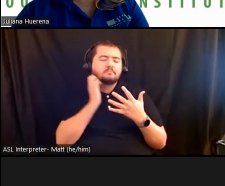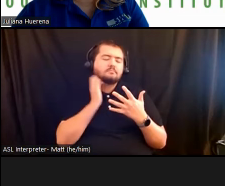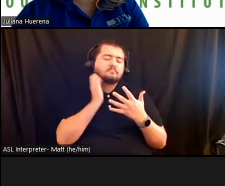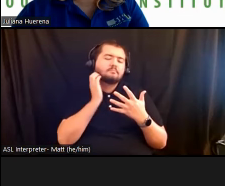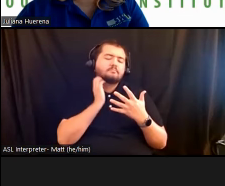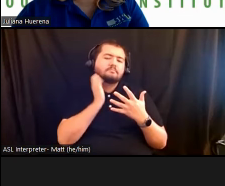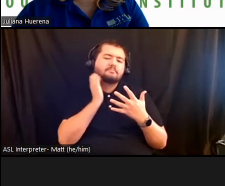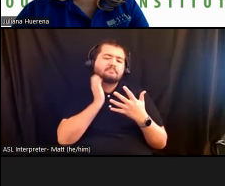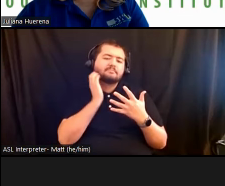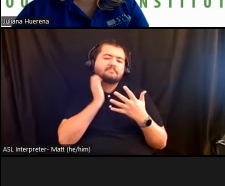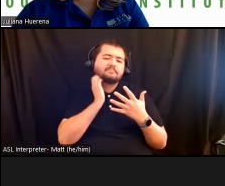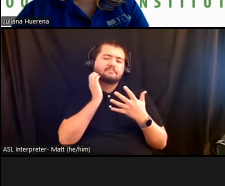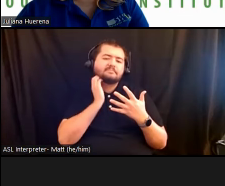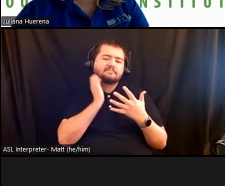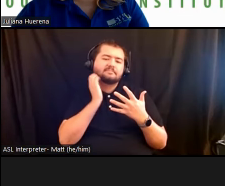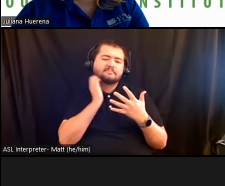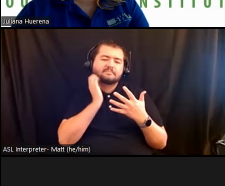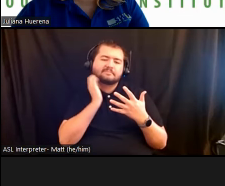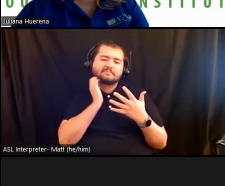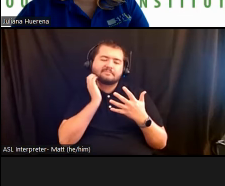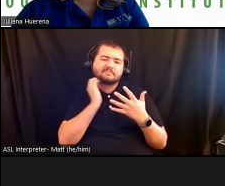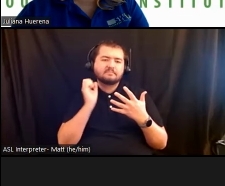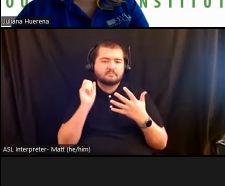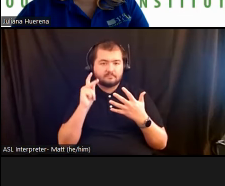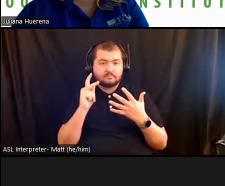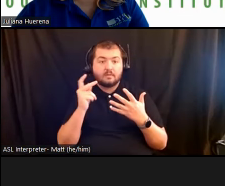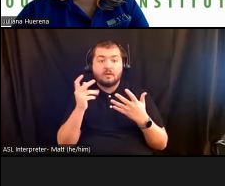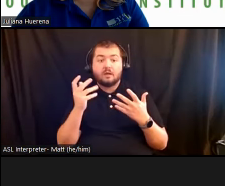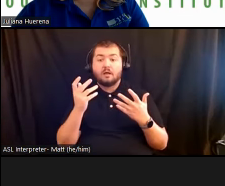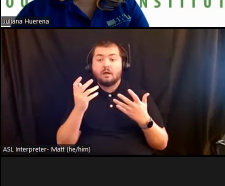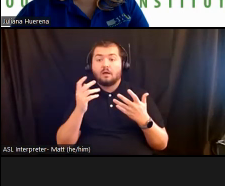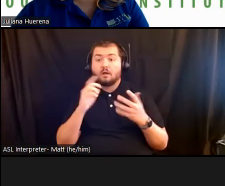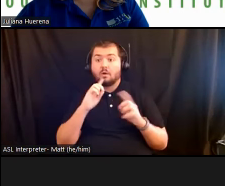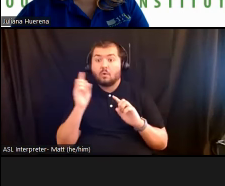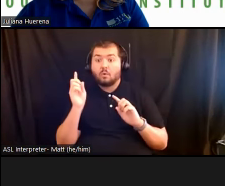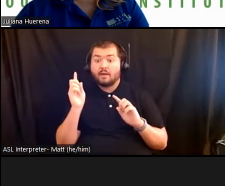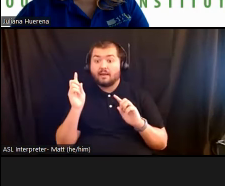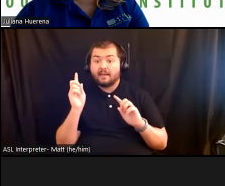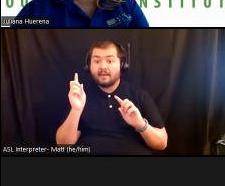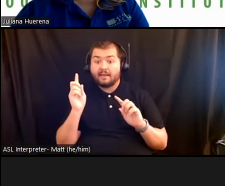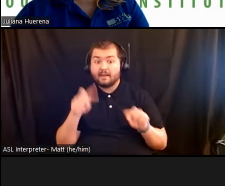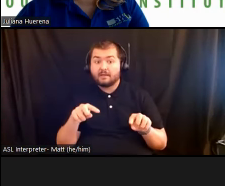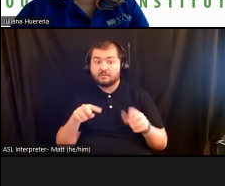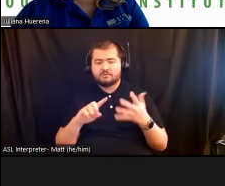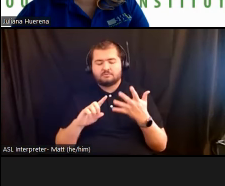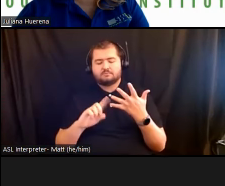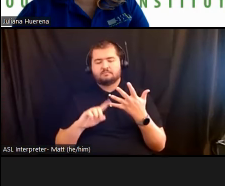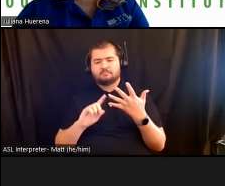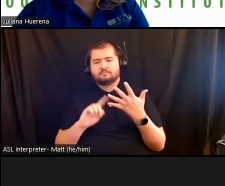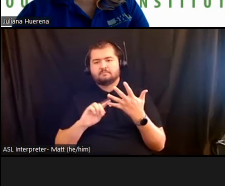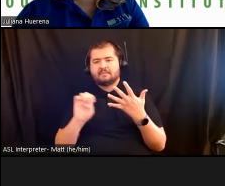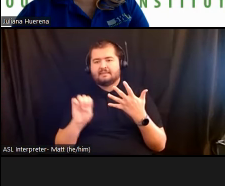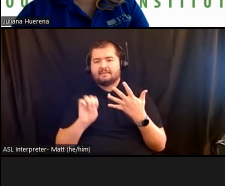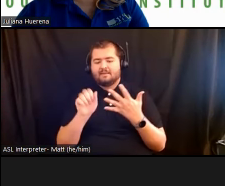All right, Bill. We want to give the, okay. The E? Yeah, so what Okay. is all answers are